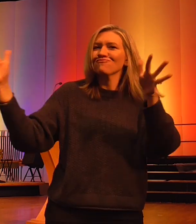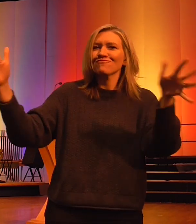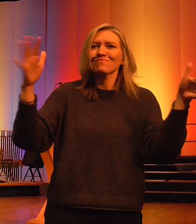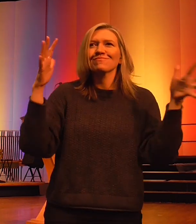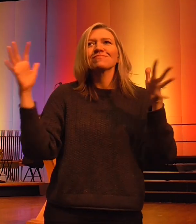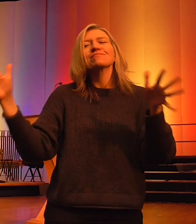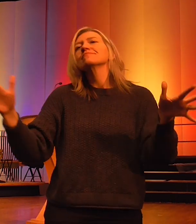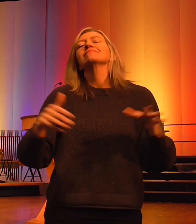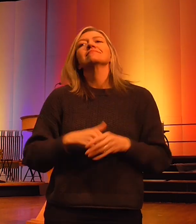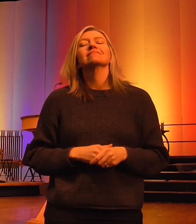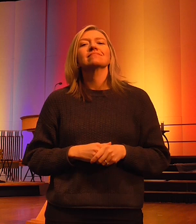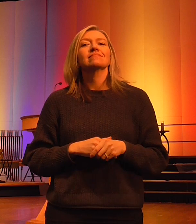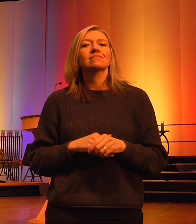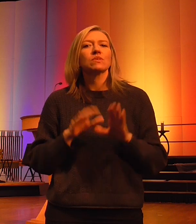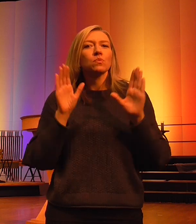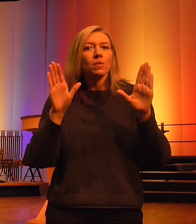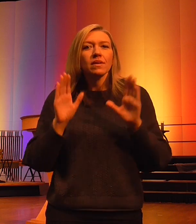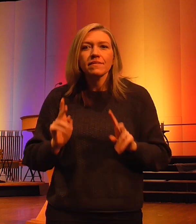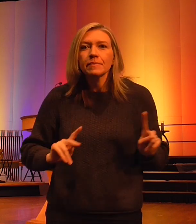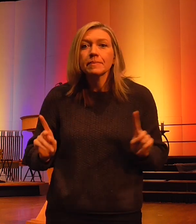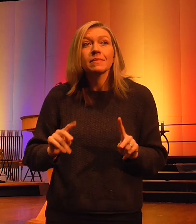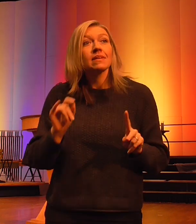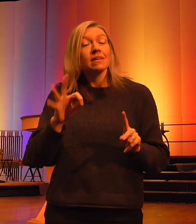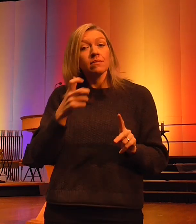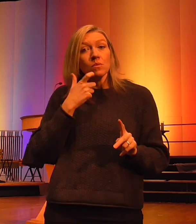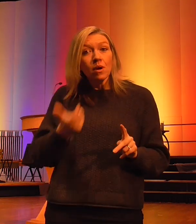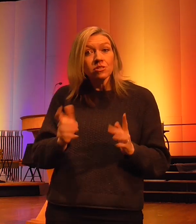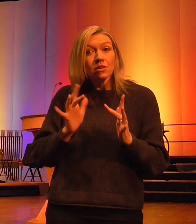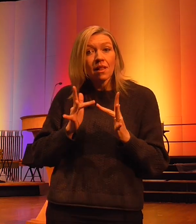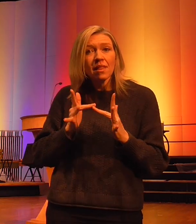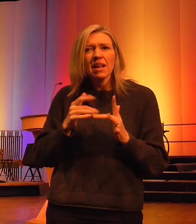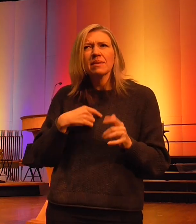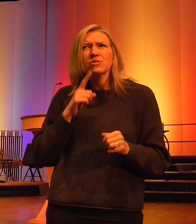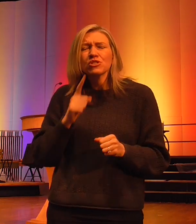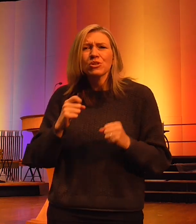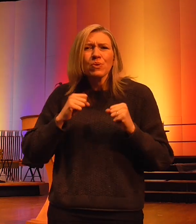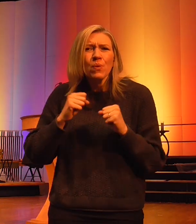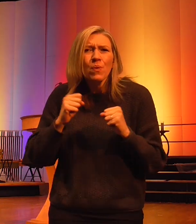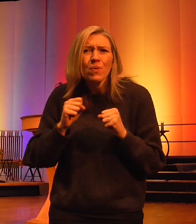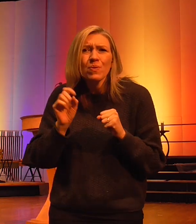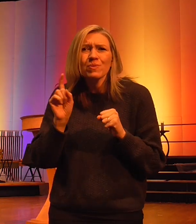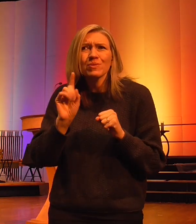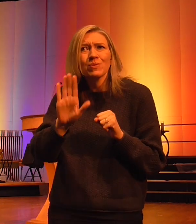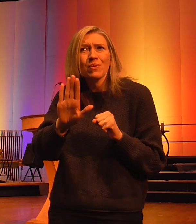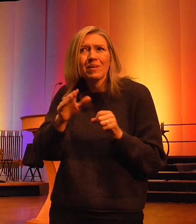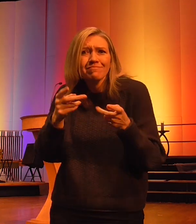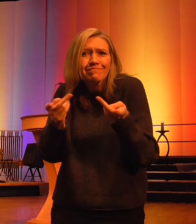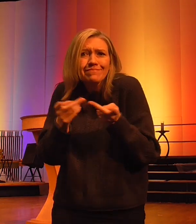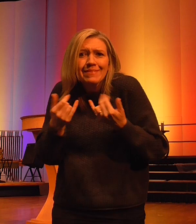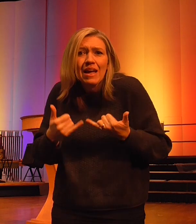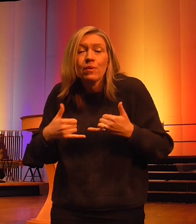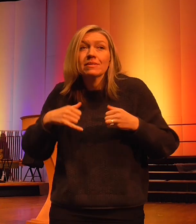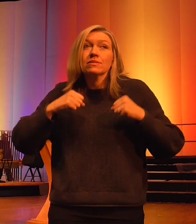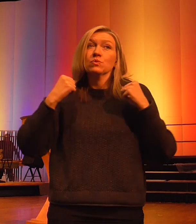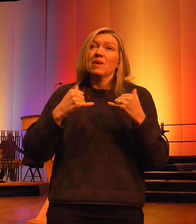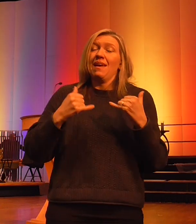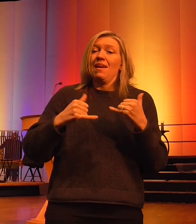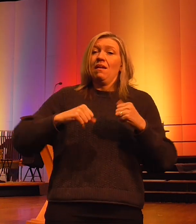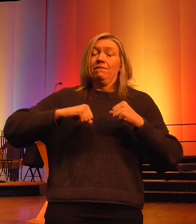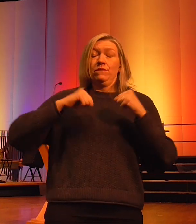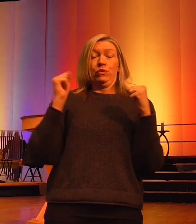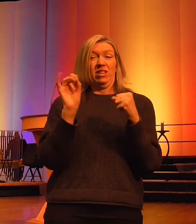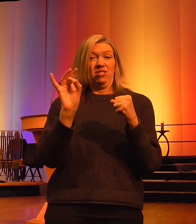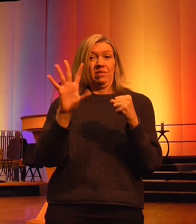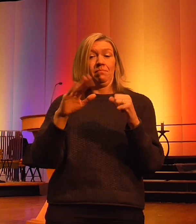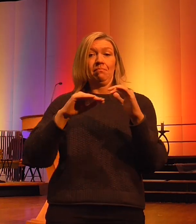Yay. Some wonderful people. For those of you watching online, I'm sure it's chilly where you are and it's frigidly cold here today, like below